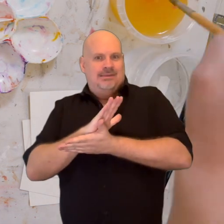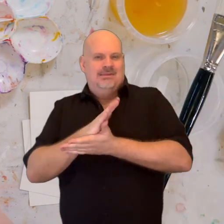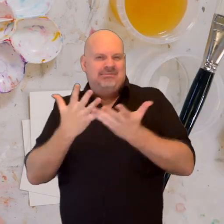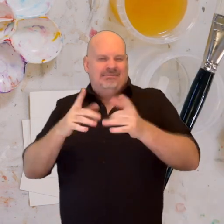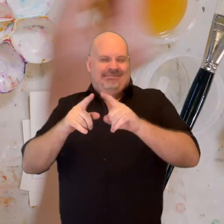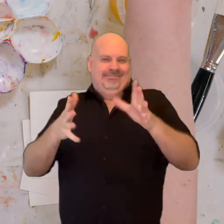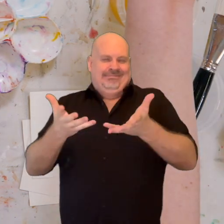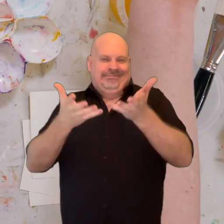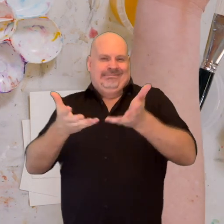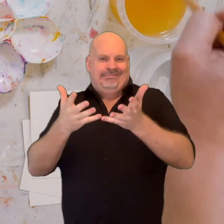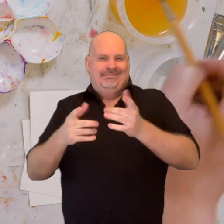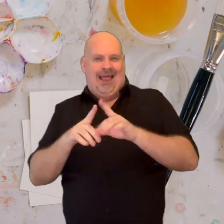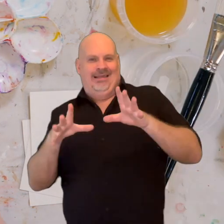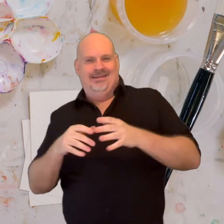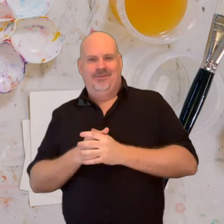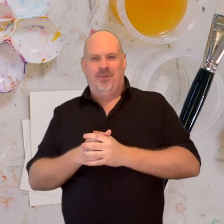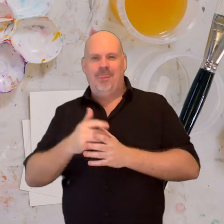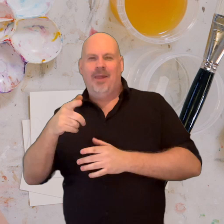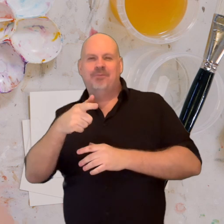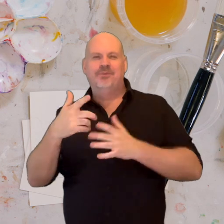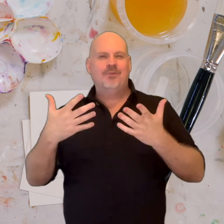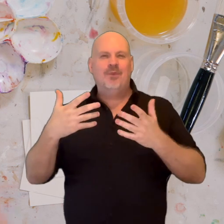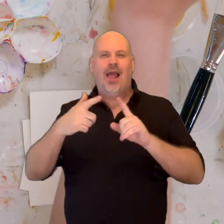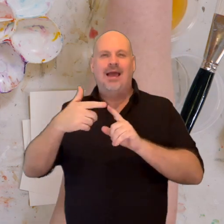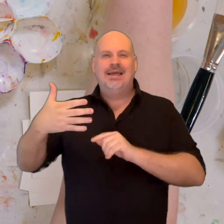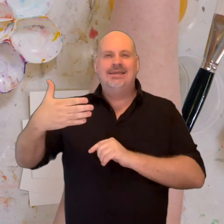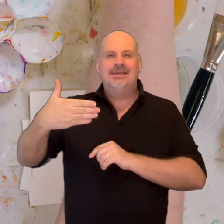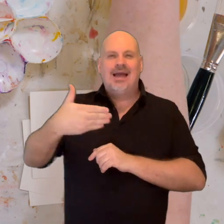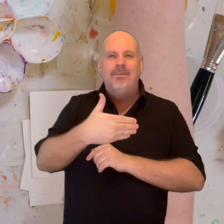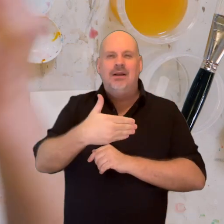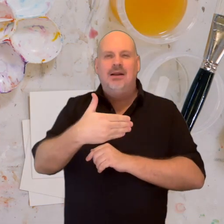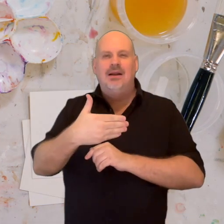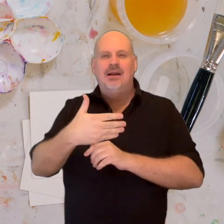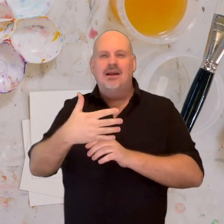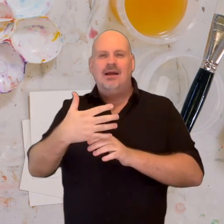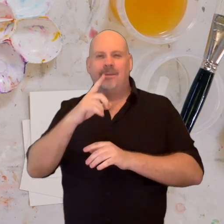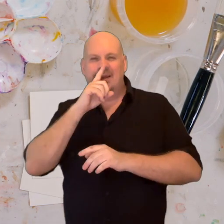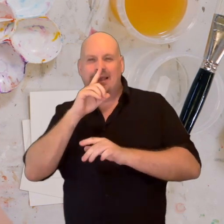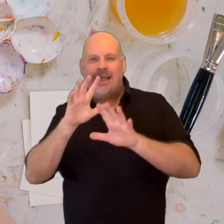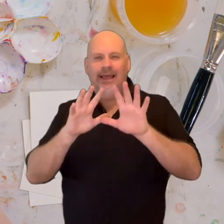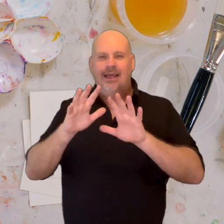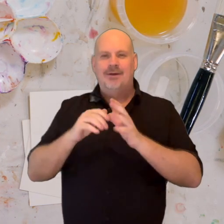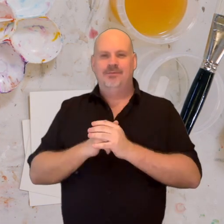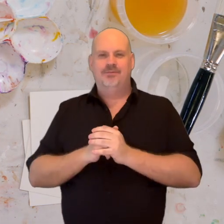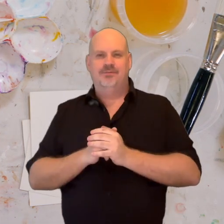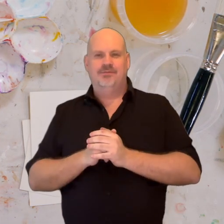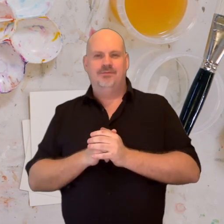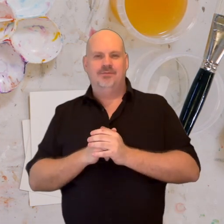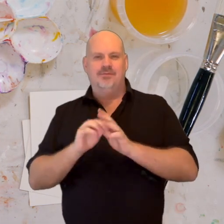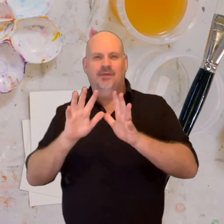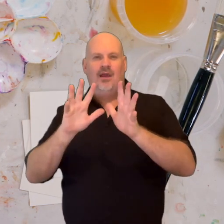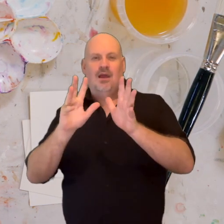that. Very kind of like salmony pink. And then it's going to move to a